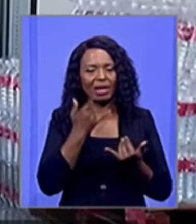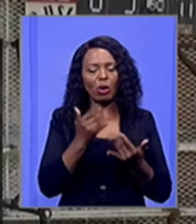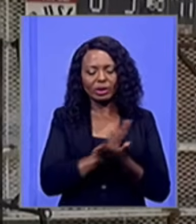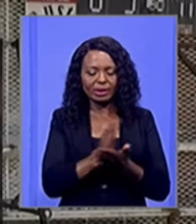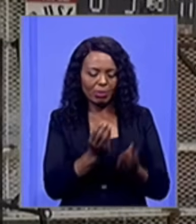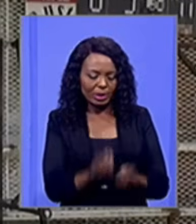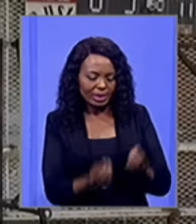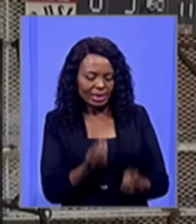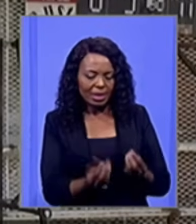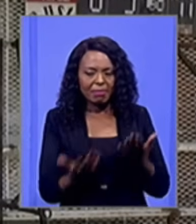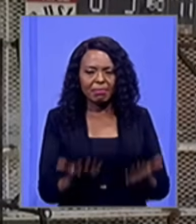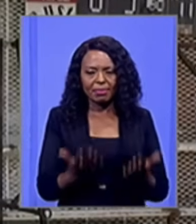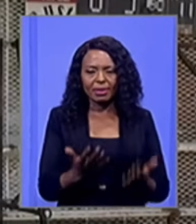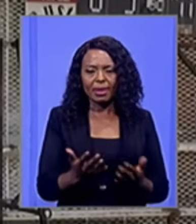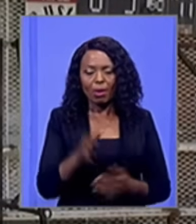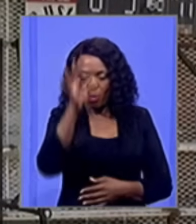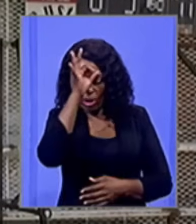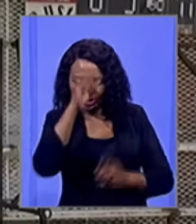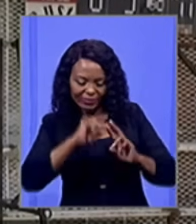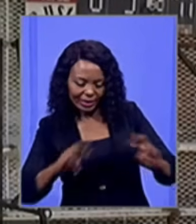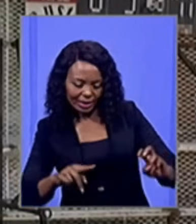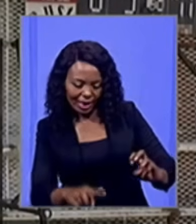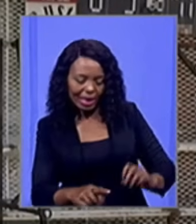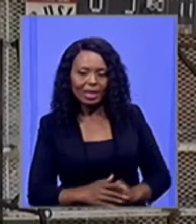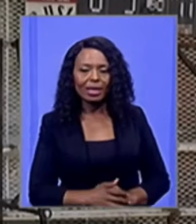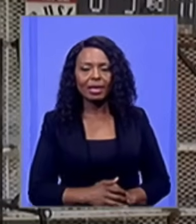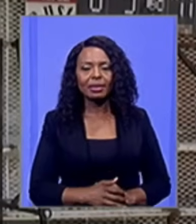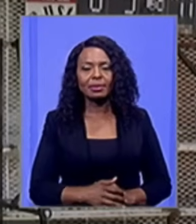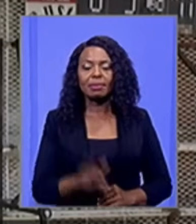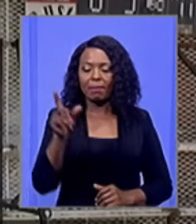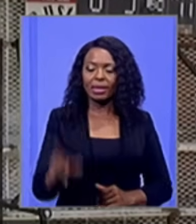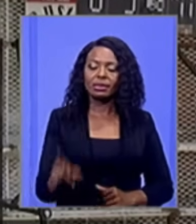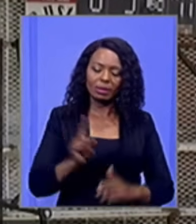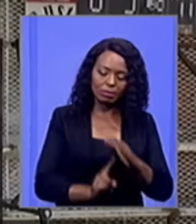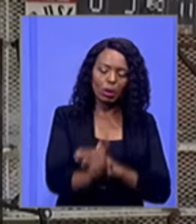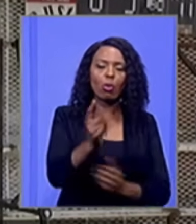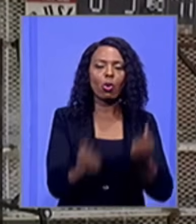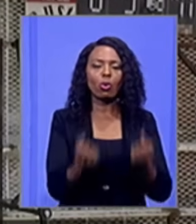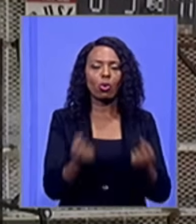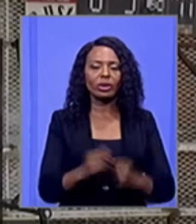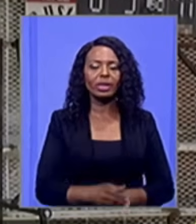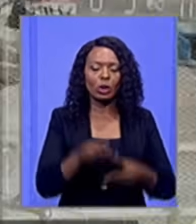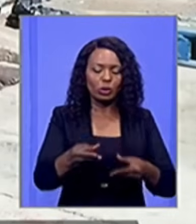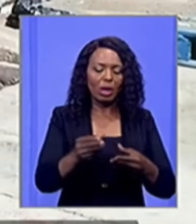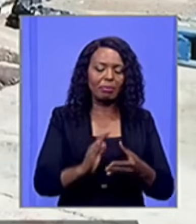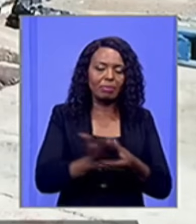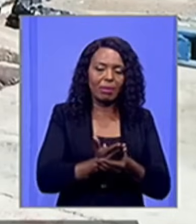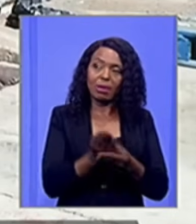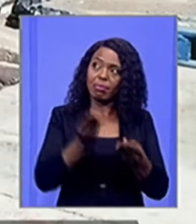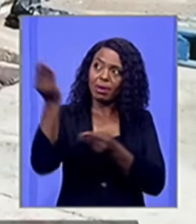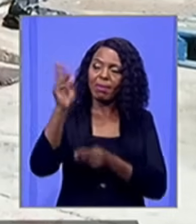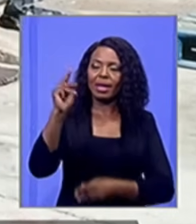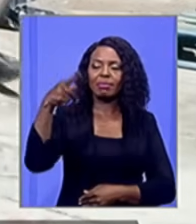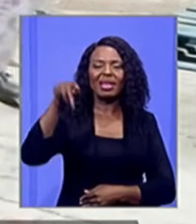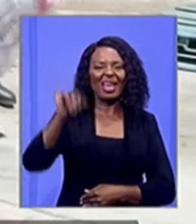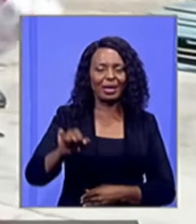gets opened where the police will investigate further and the person will appear in court. The docket will be handed over to NPA. Ho sa le